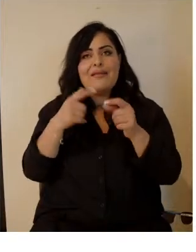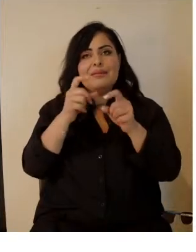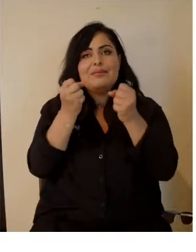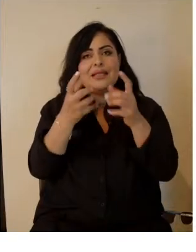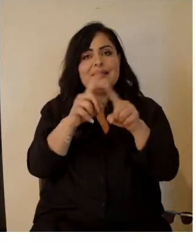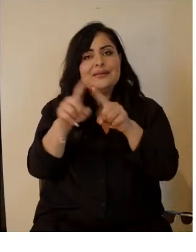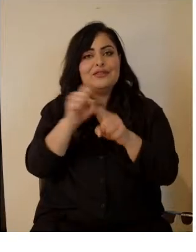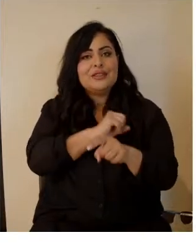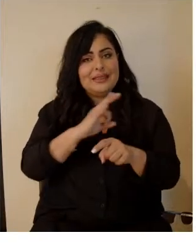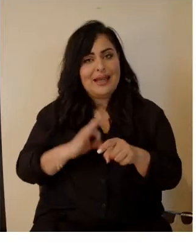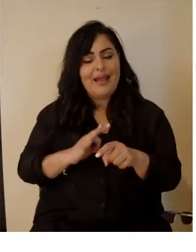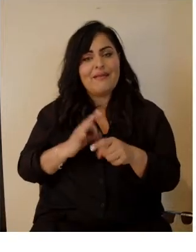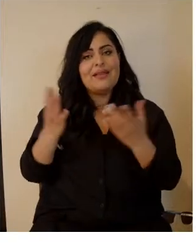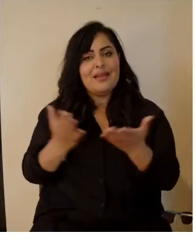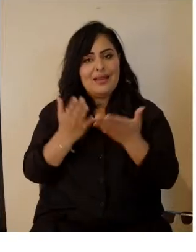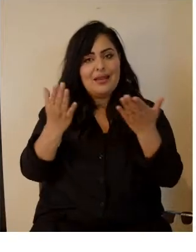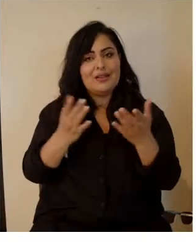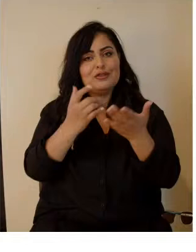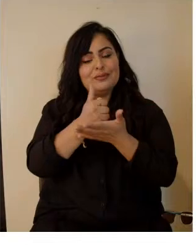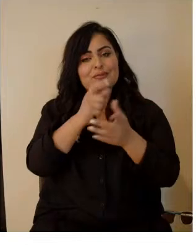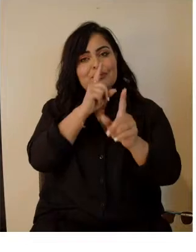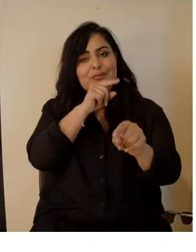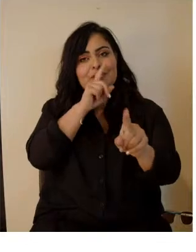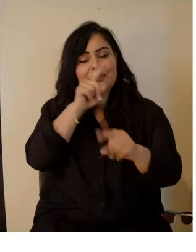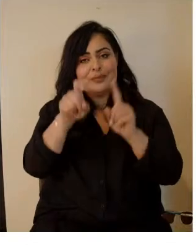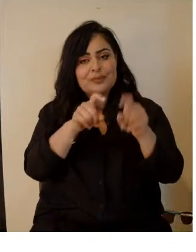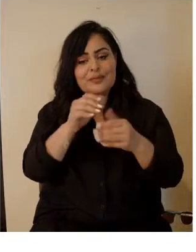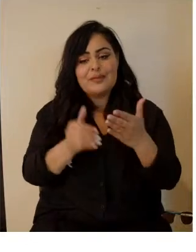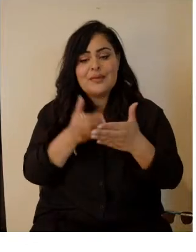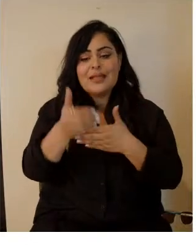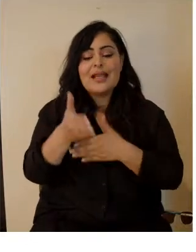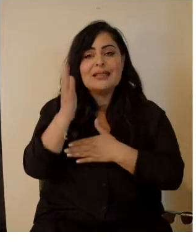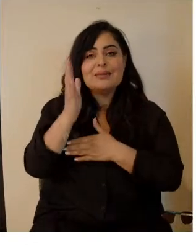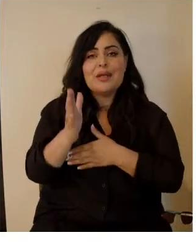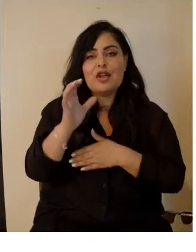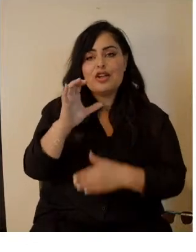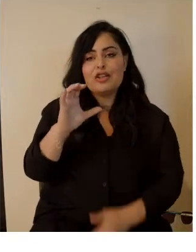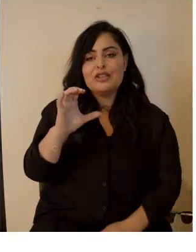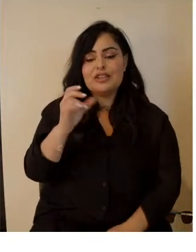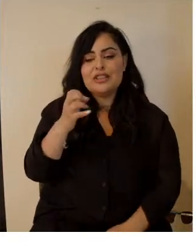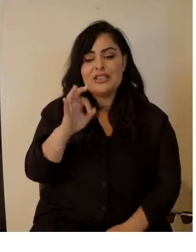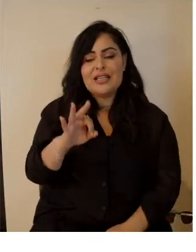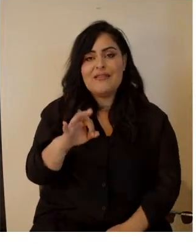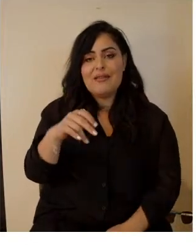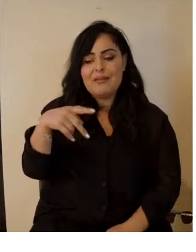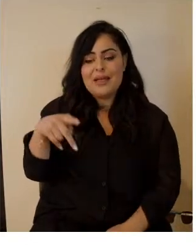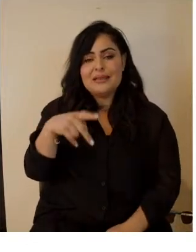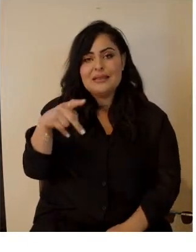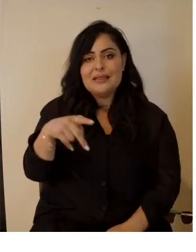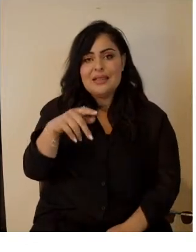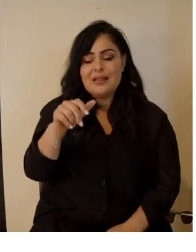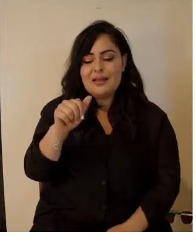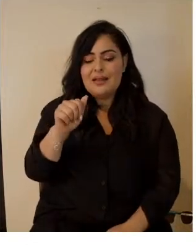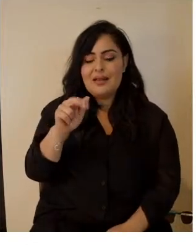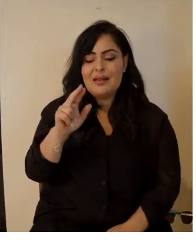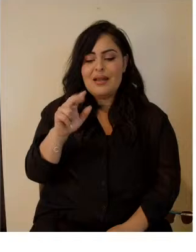when we get to our question and answer. Right now, our next speaker is going to be Chief of Pasadena, Chief Augustine.